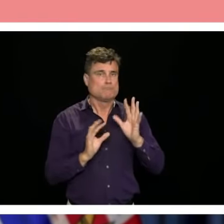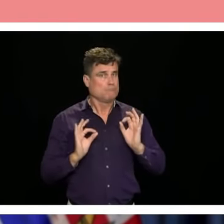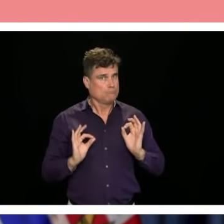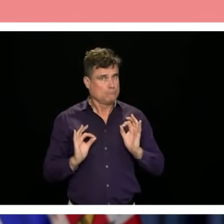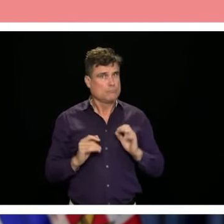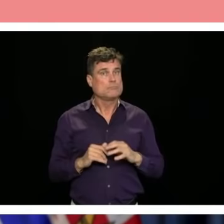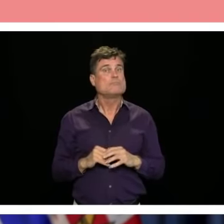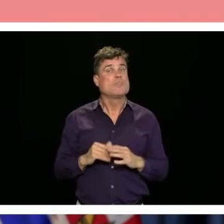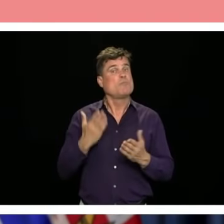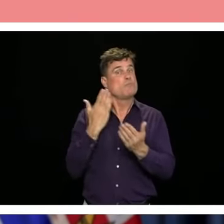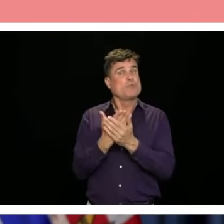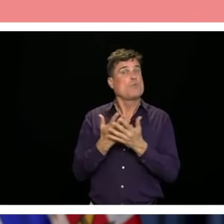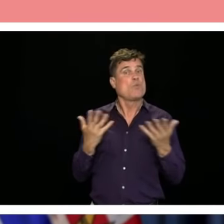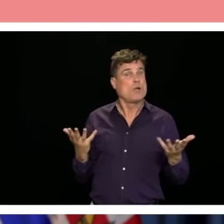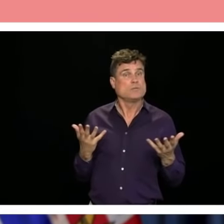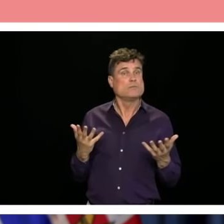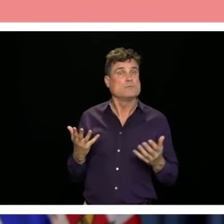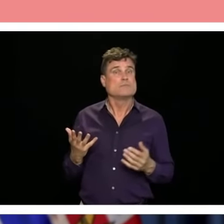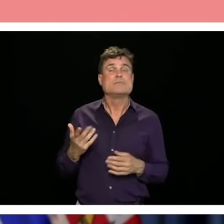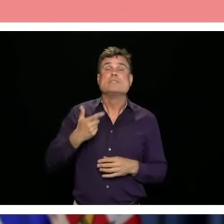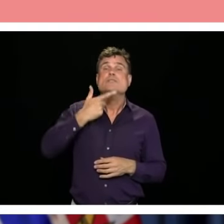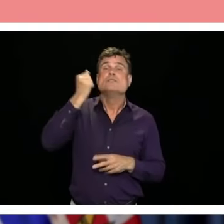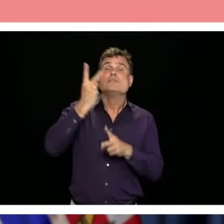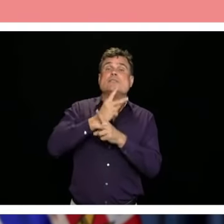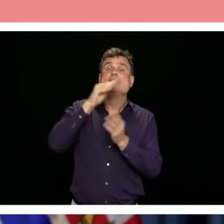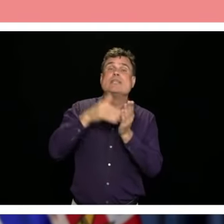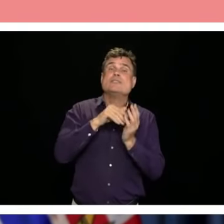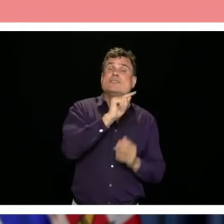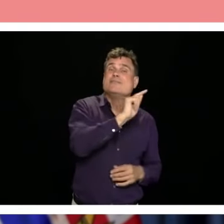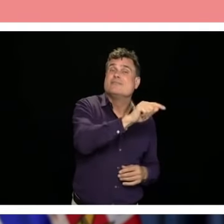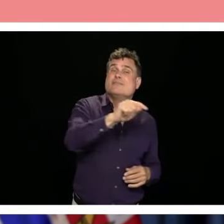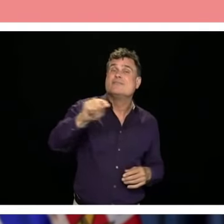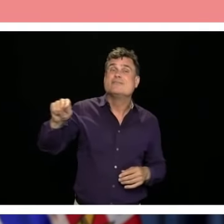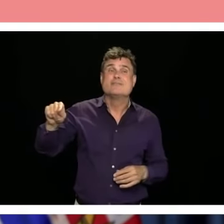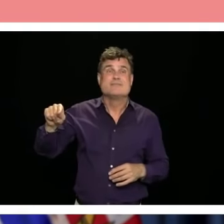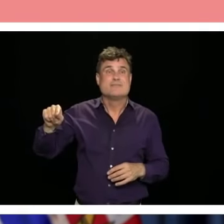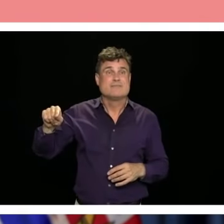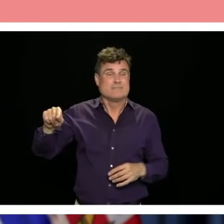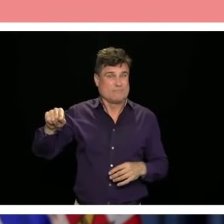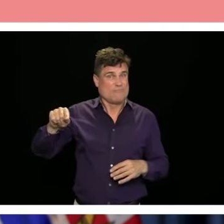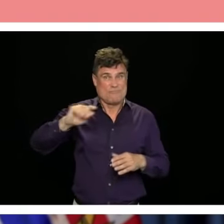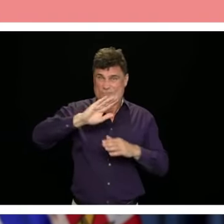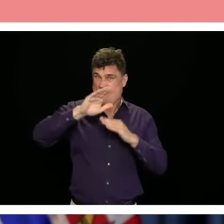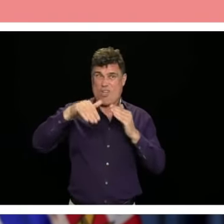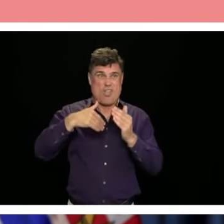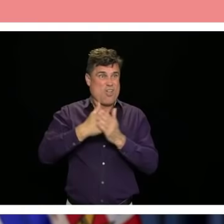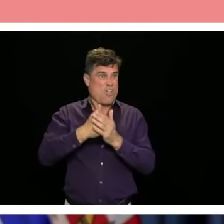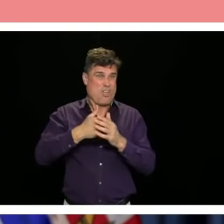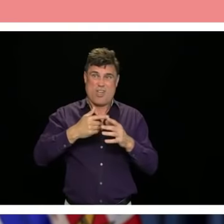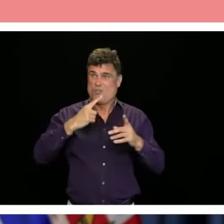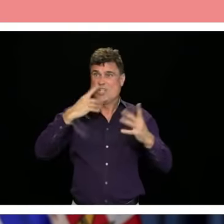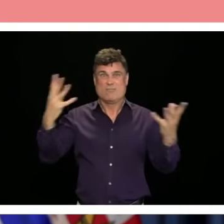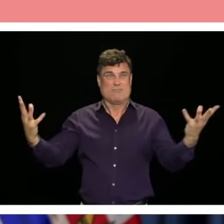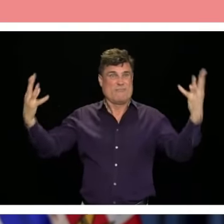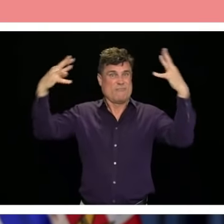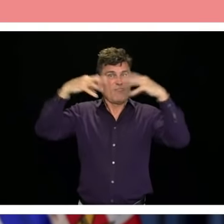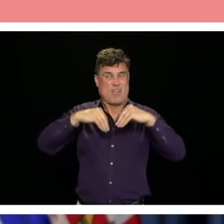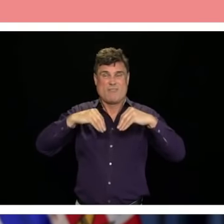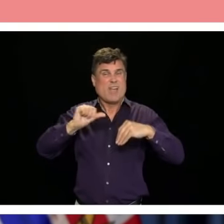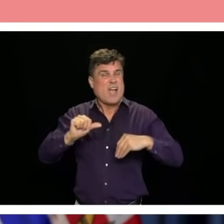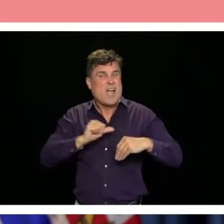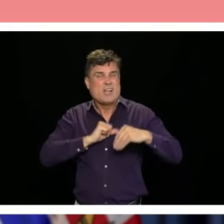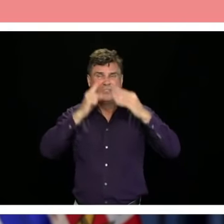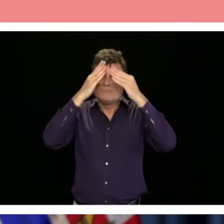to stop visitors and from visiting, which is a very challenging action and what we continue to review, the actions that were taken by